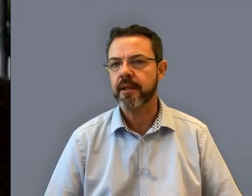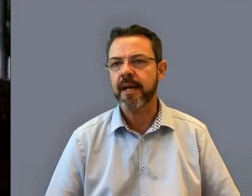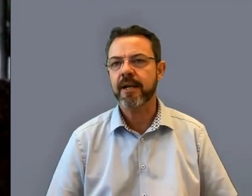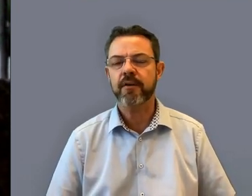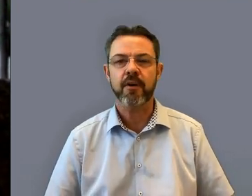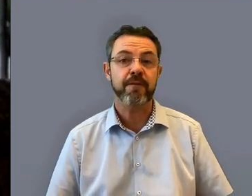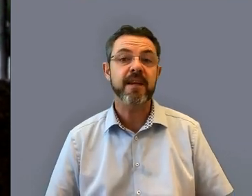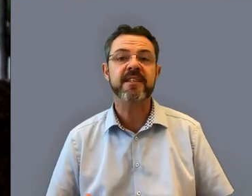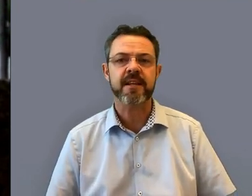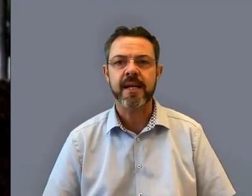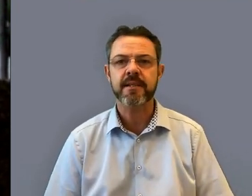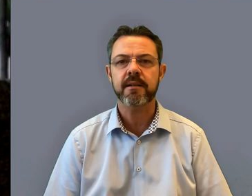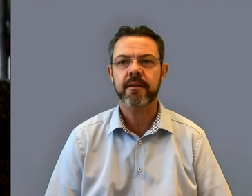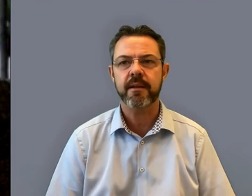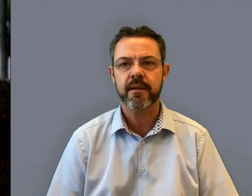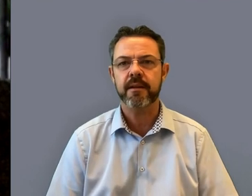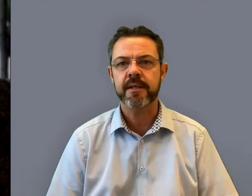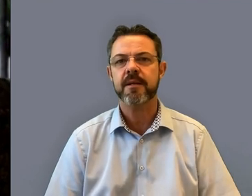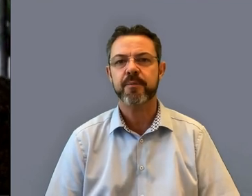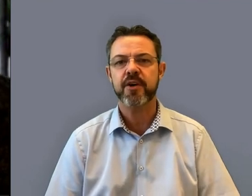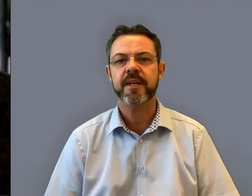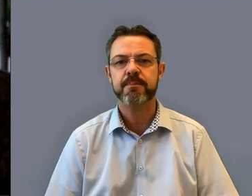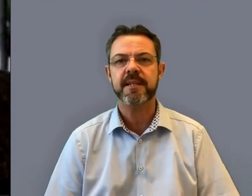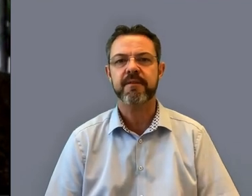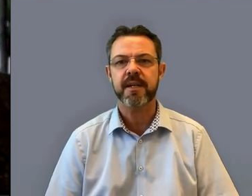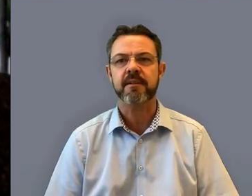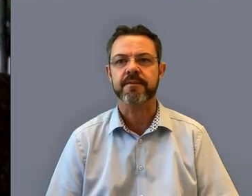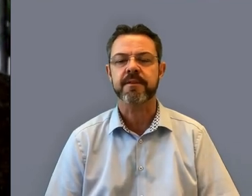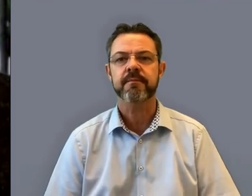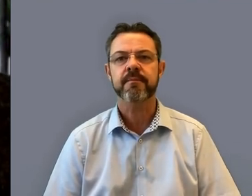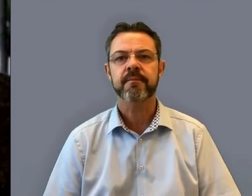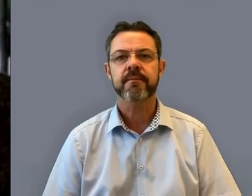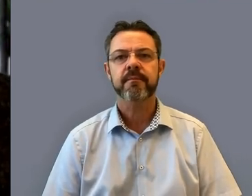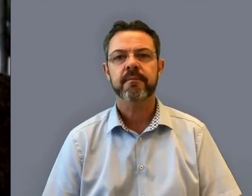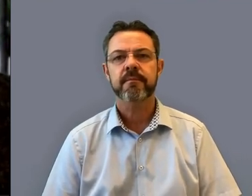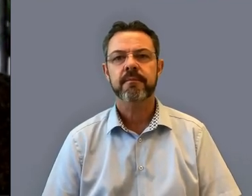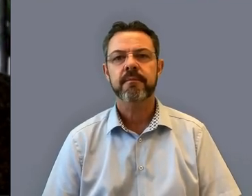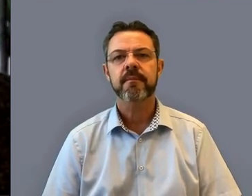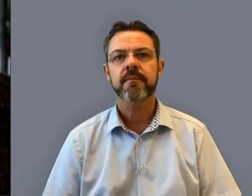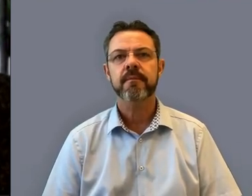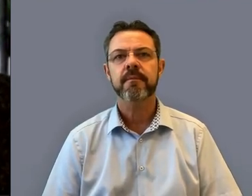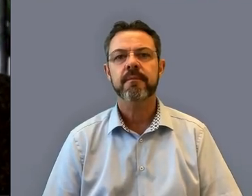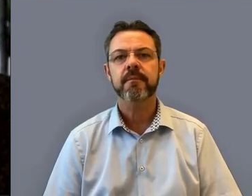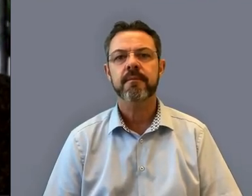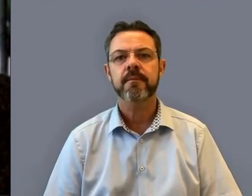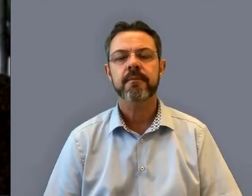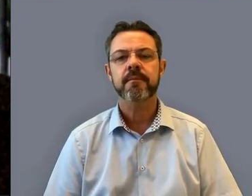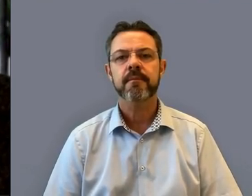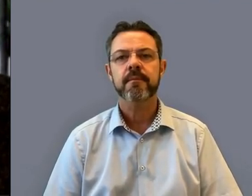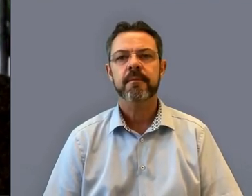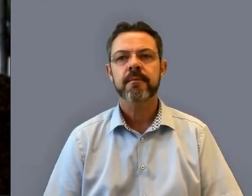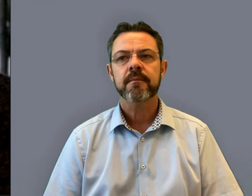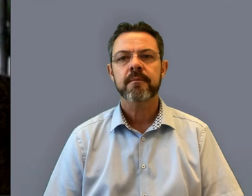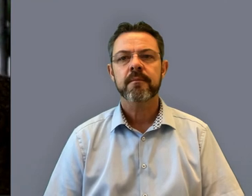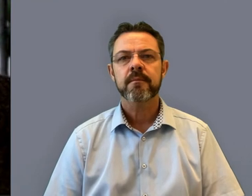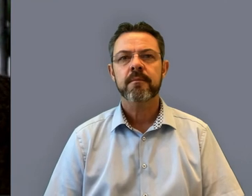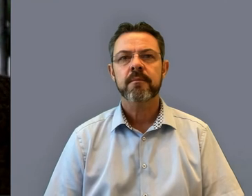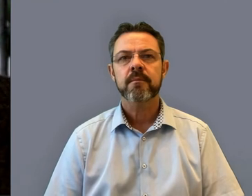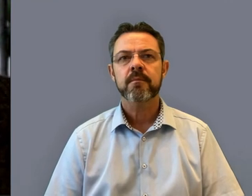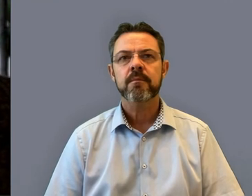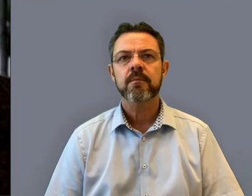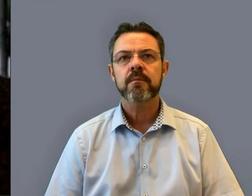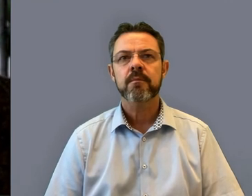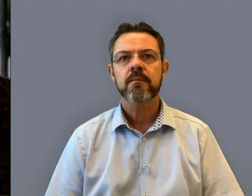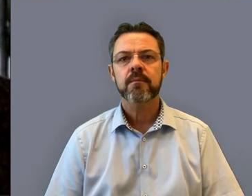Sorry, the idea of fleet sizing, these are pretty expensive vehicles. Yeah, it is. That then goes